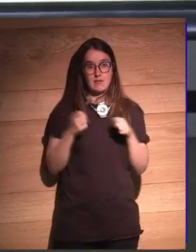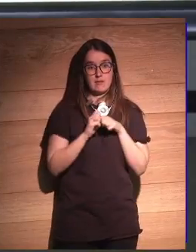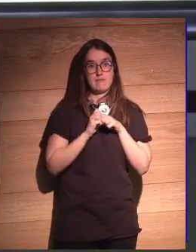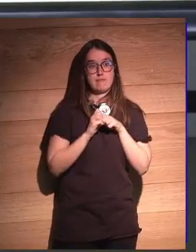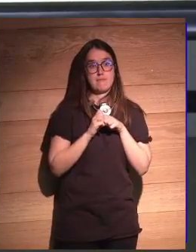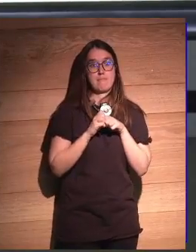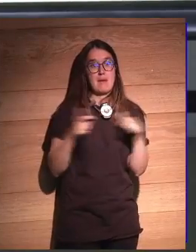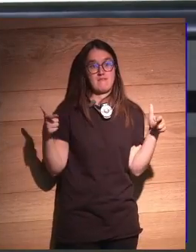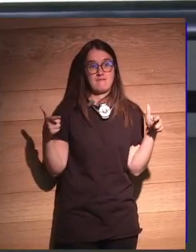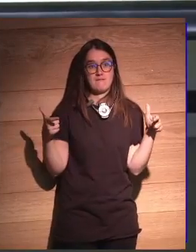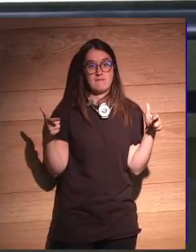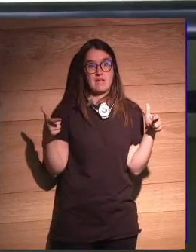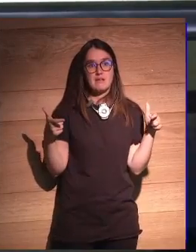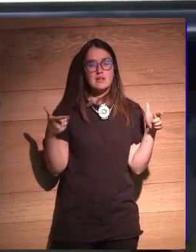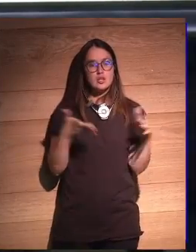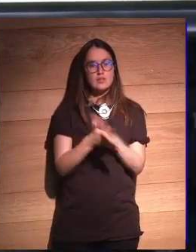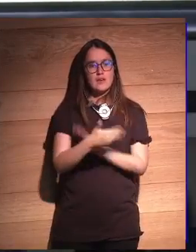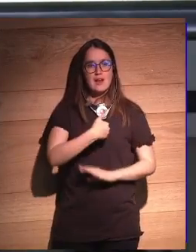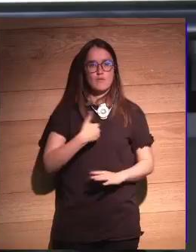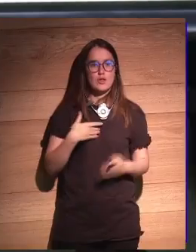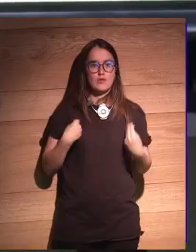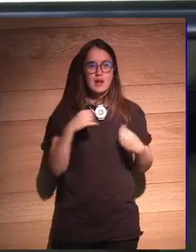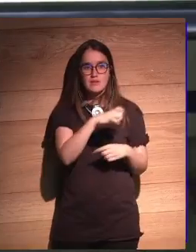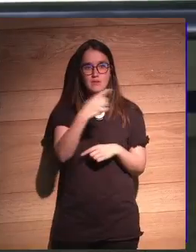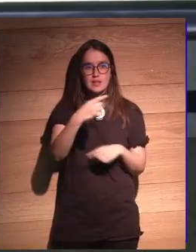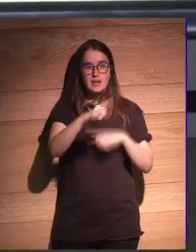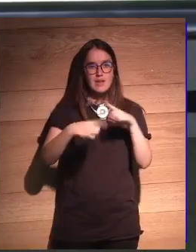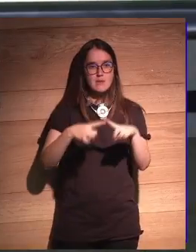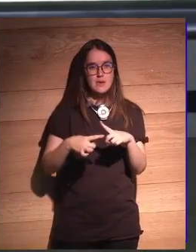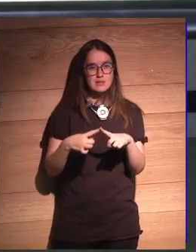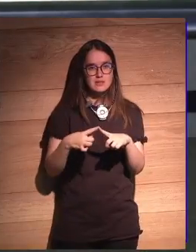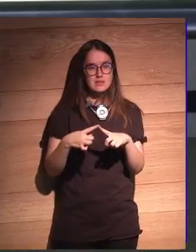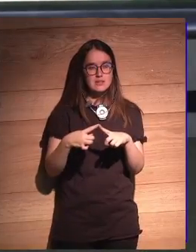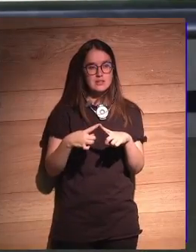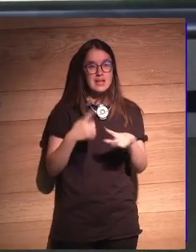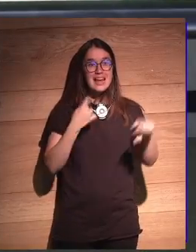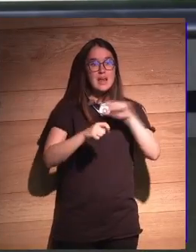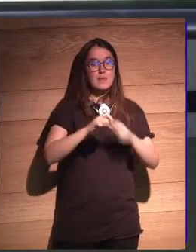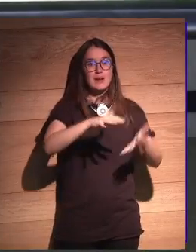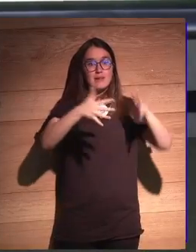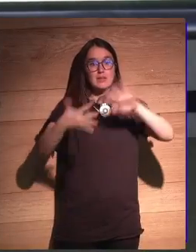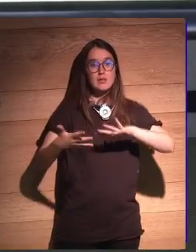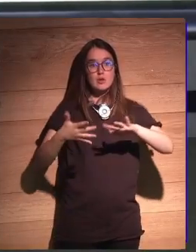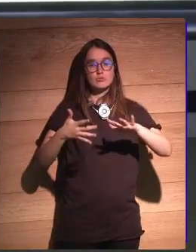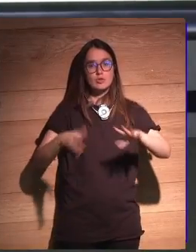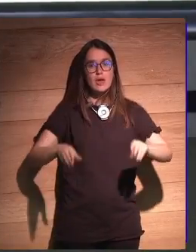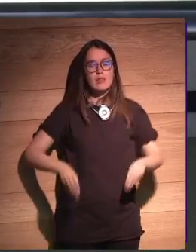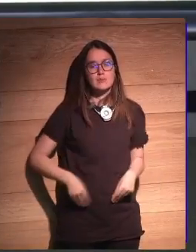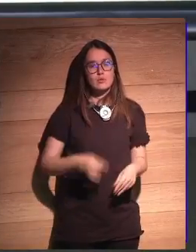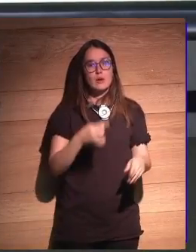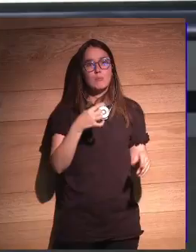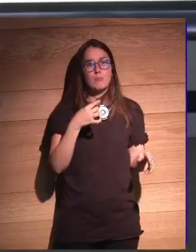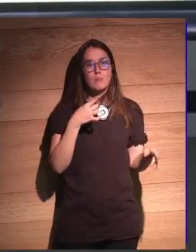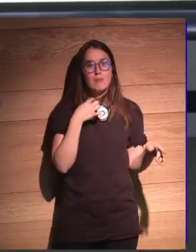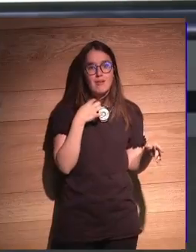housing as real estate is coming to take precedence over all the other dimensions of housing. But it doesn't have to